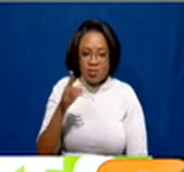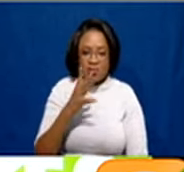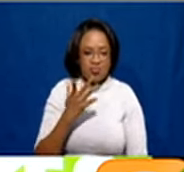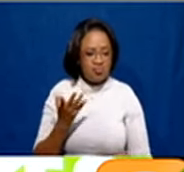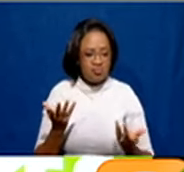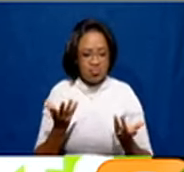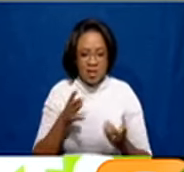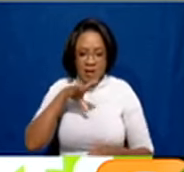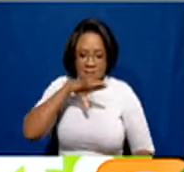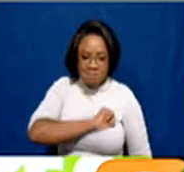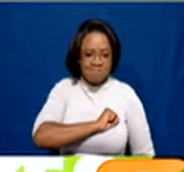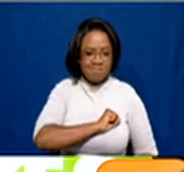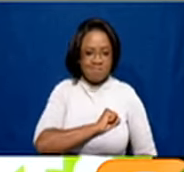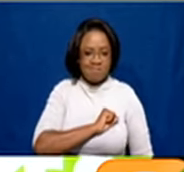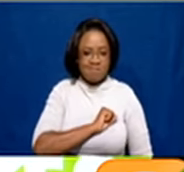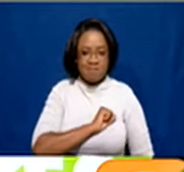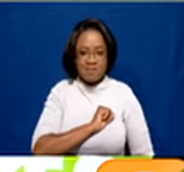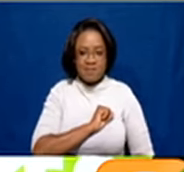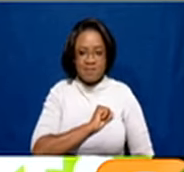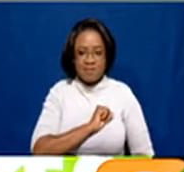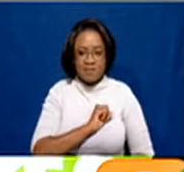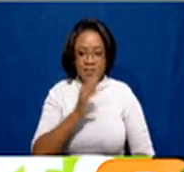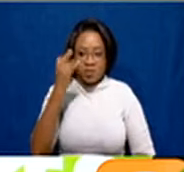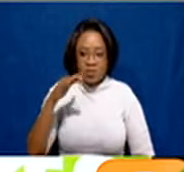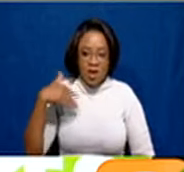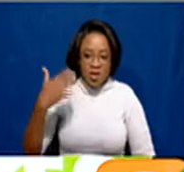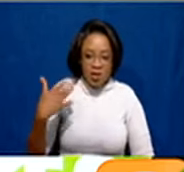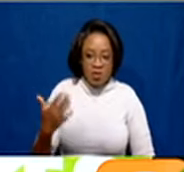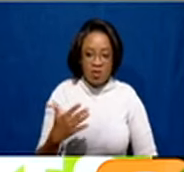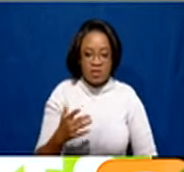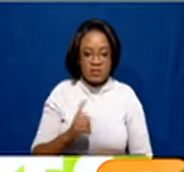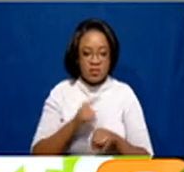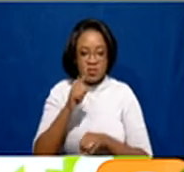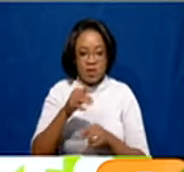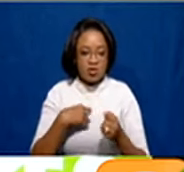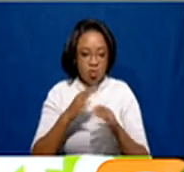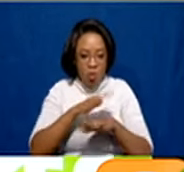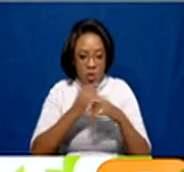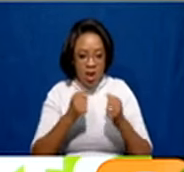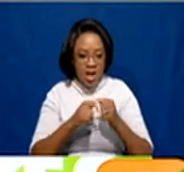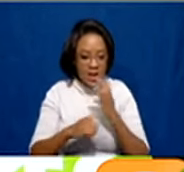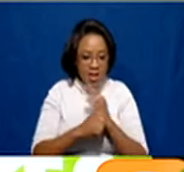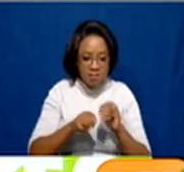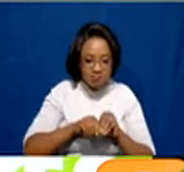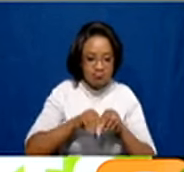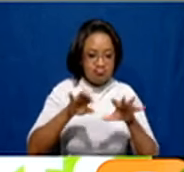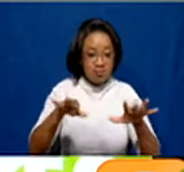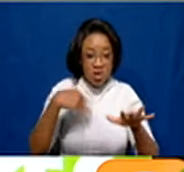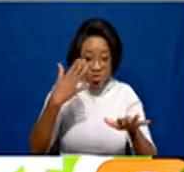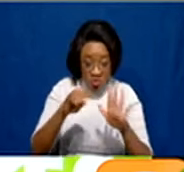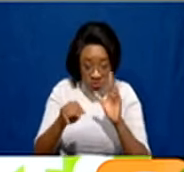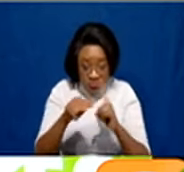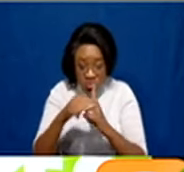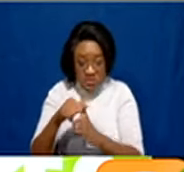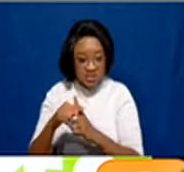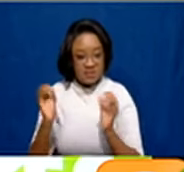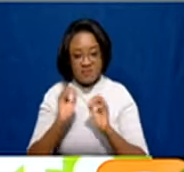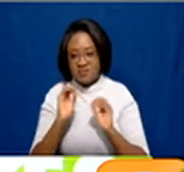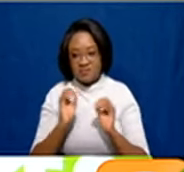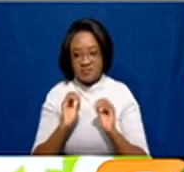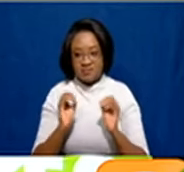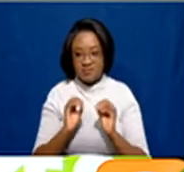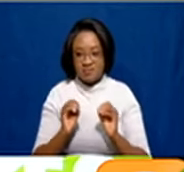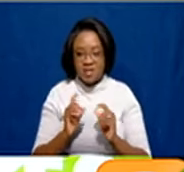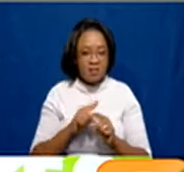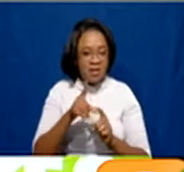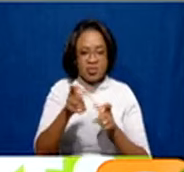because oftentimes, you know, and let's be honest, when you're trending on social media, it's not always in a positive light. Yeah.